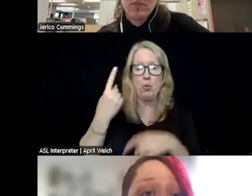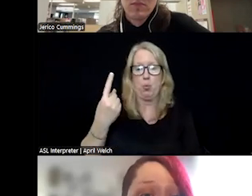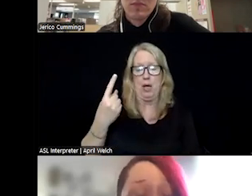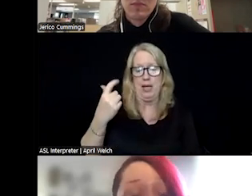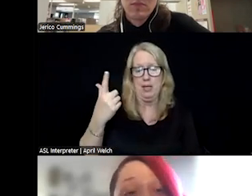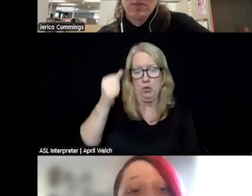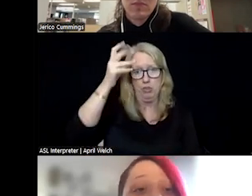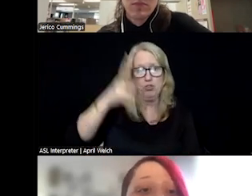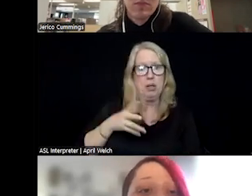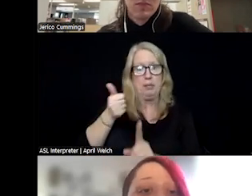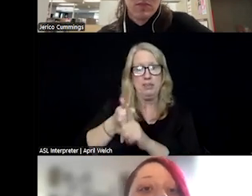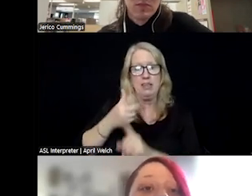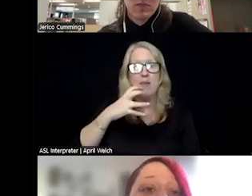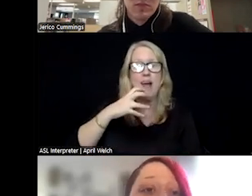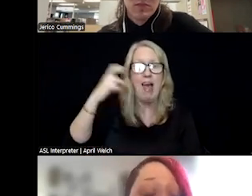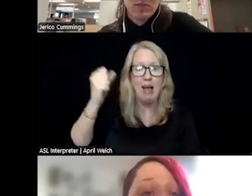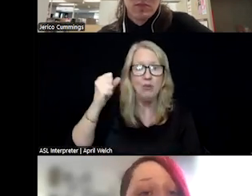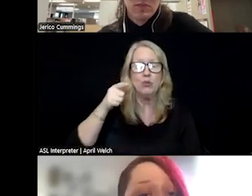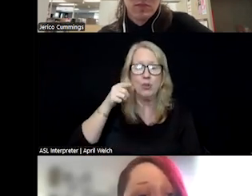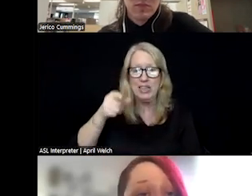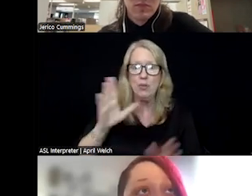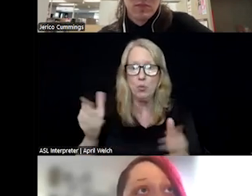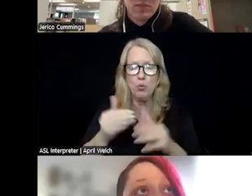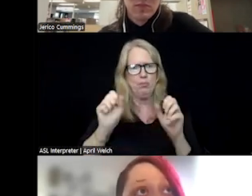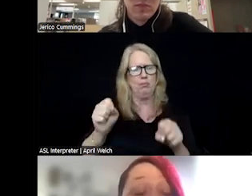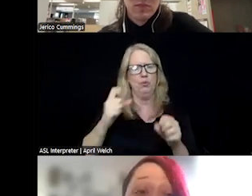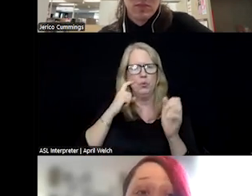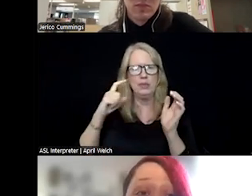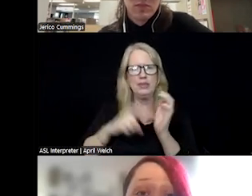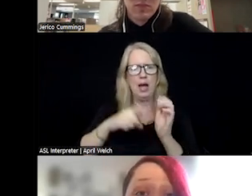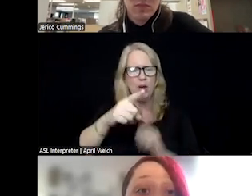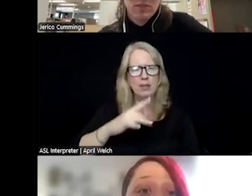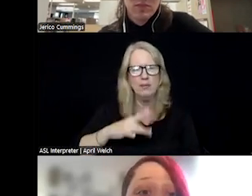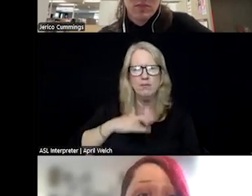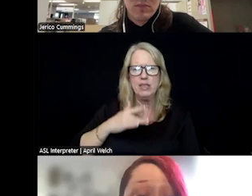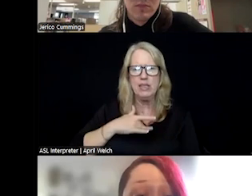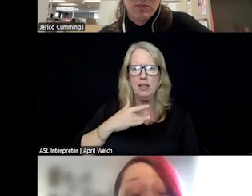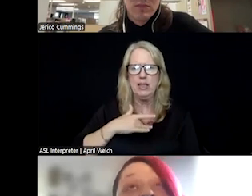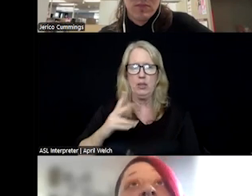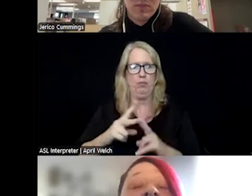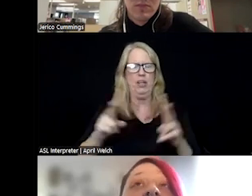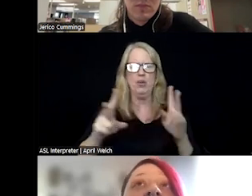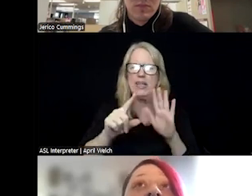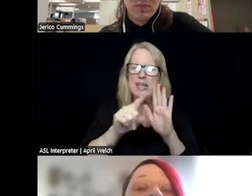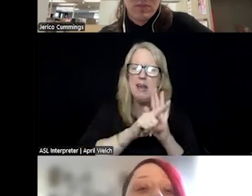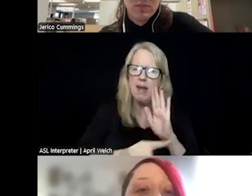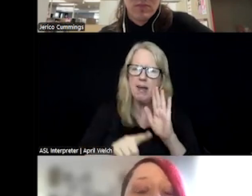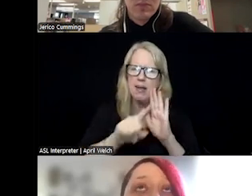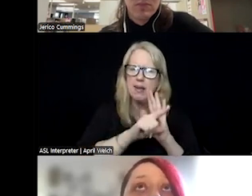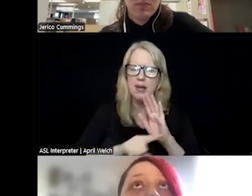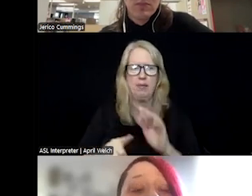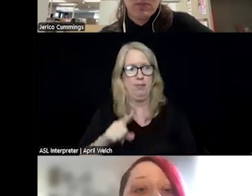was an elder in the room, and you could tell his feelings were very negative. He